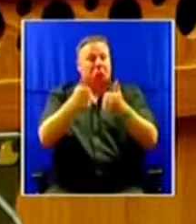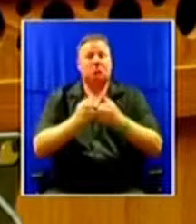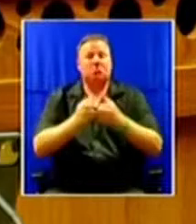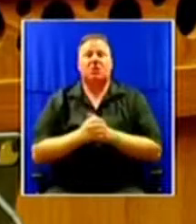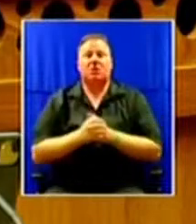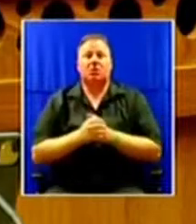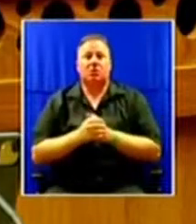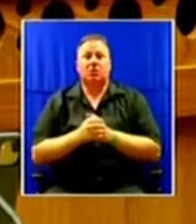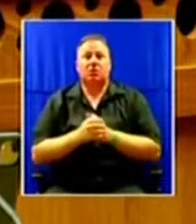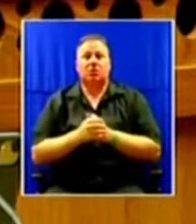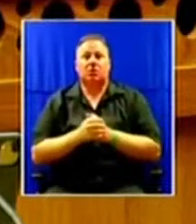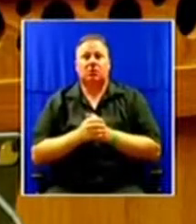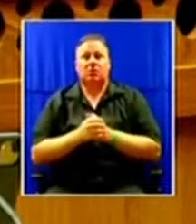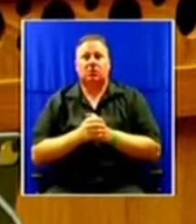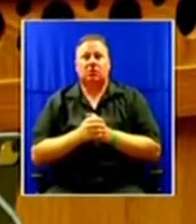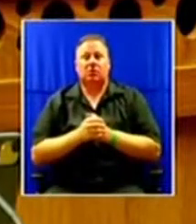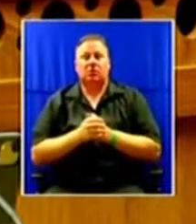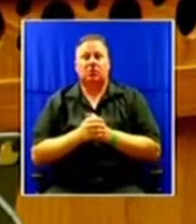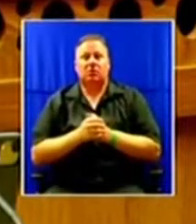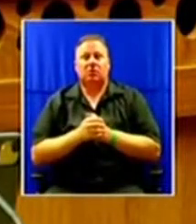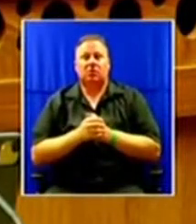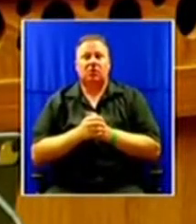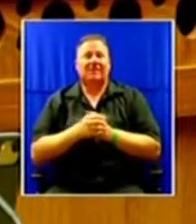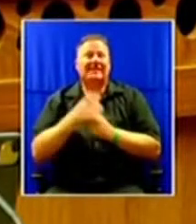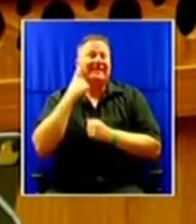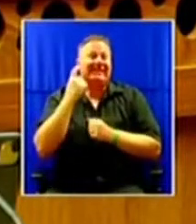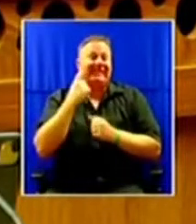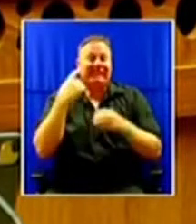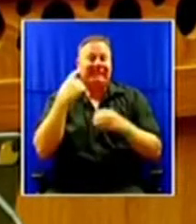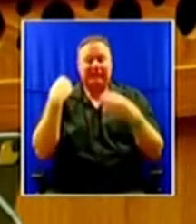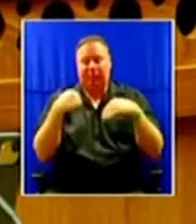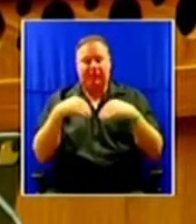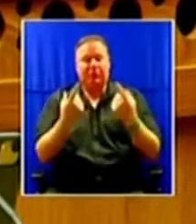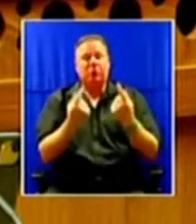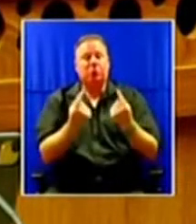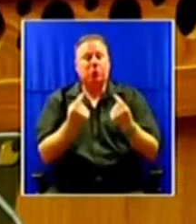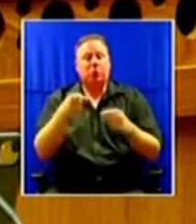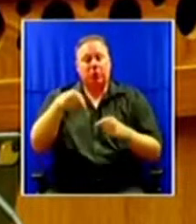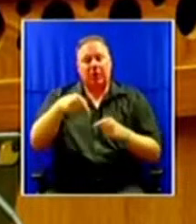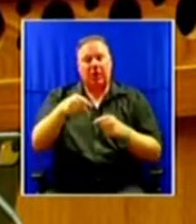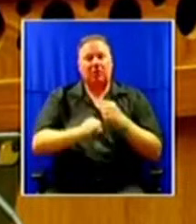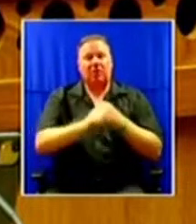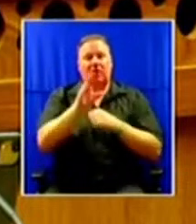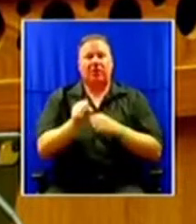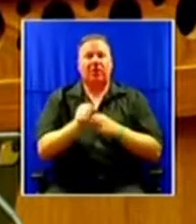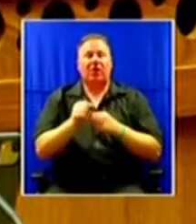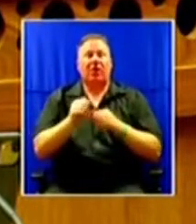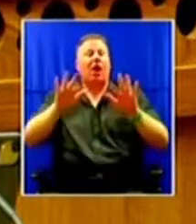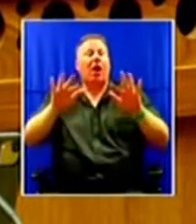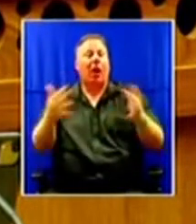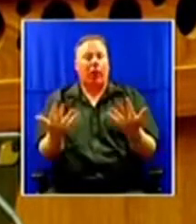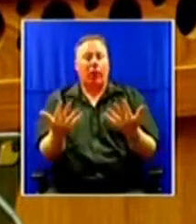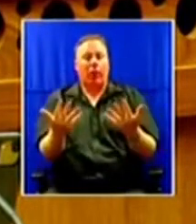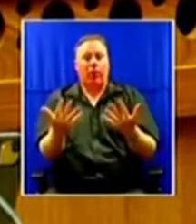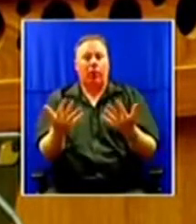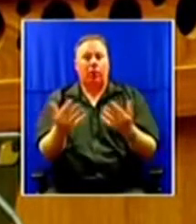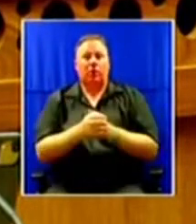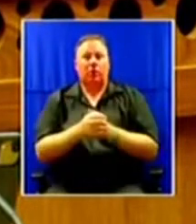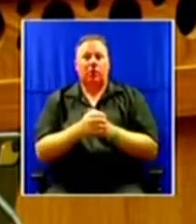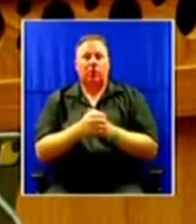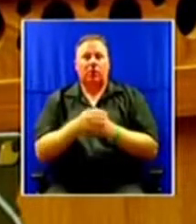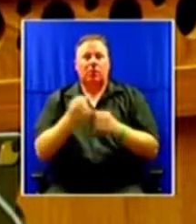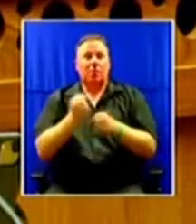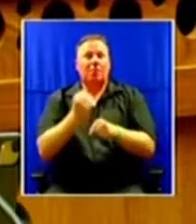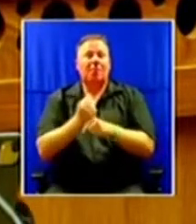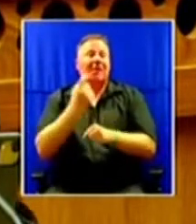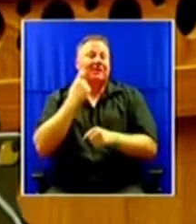by increasing the ease of doing business, including by making it easier to start a